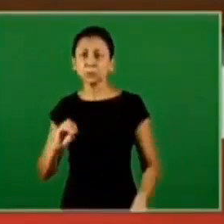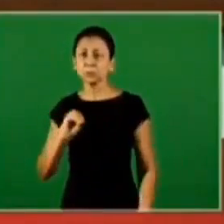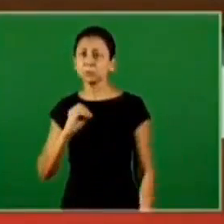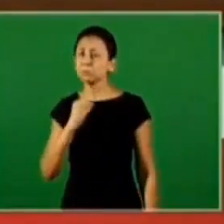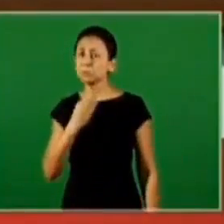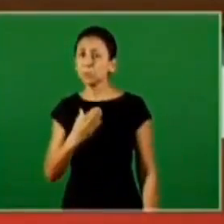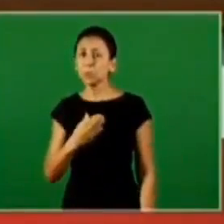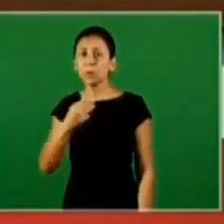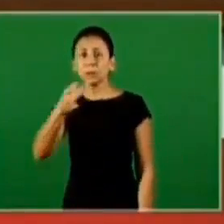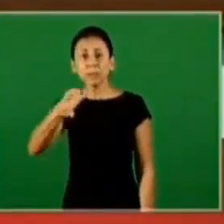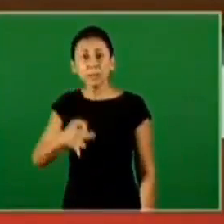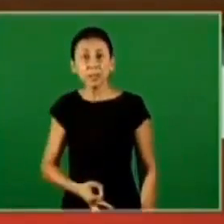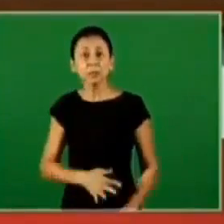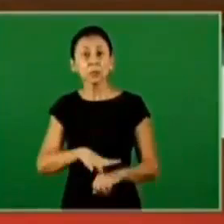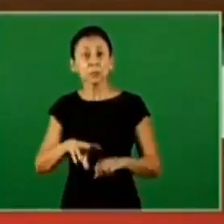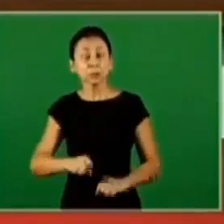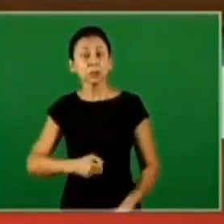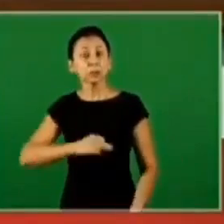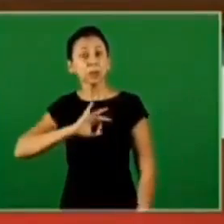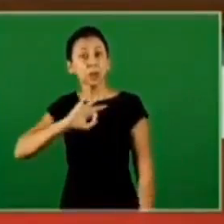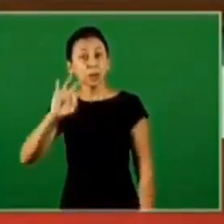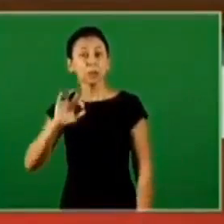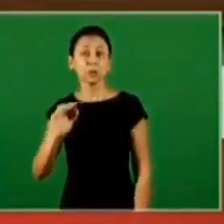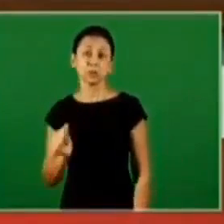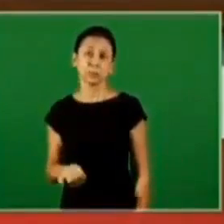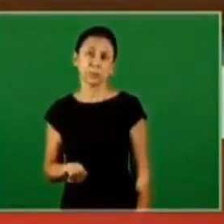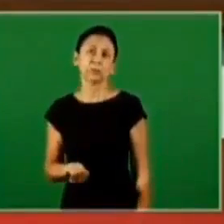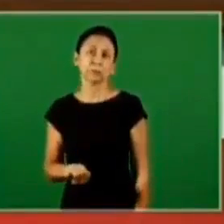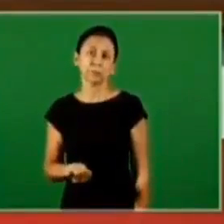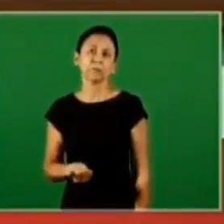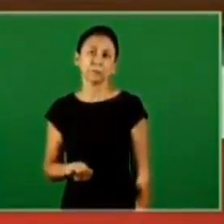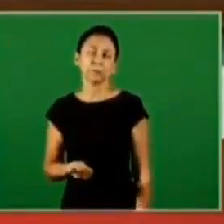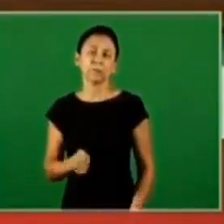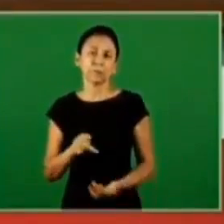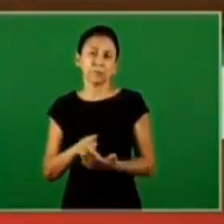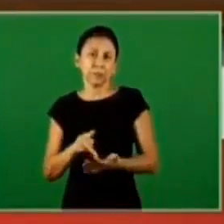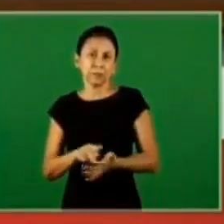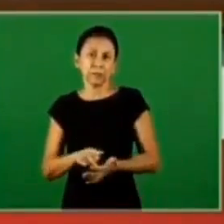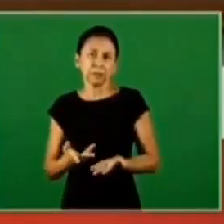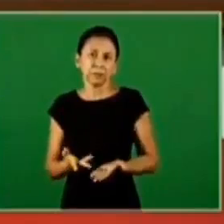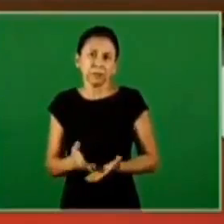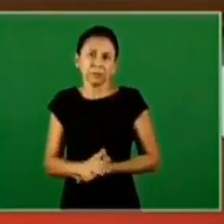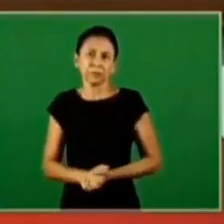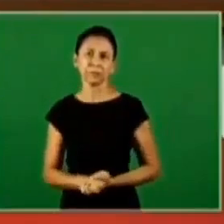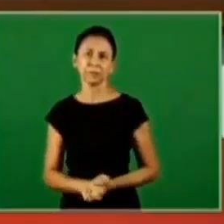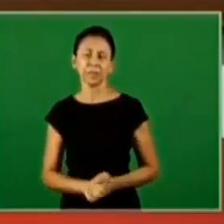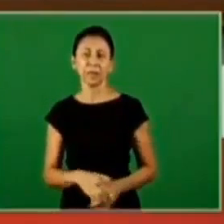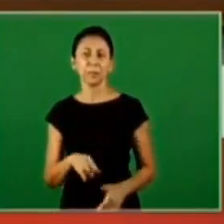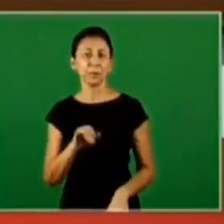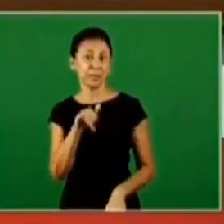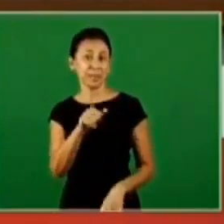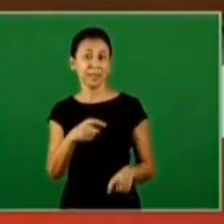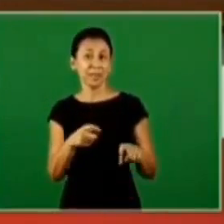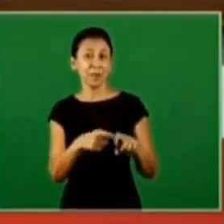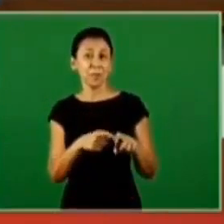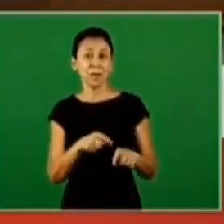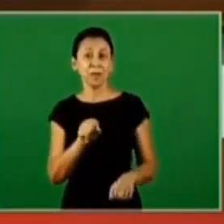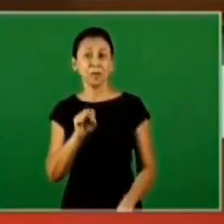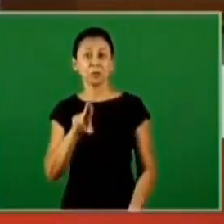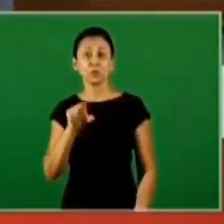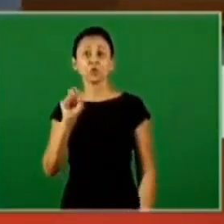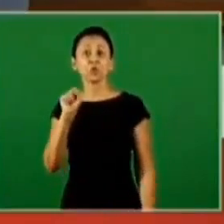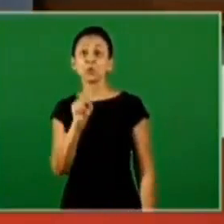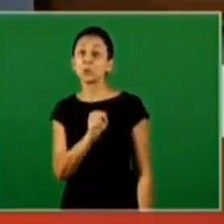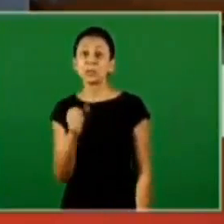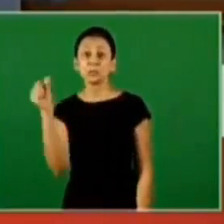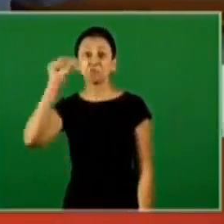with that. If they are being cured, that's great, because the healthcare system is not taking